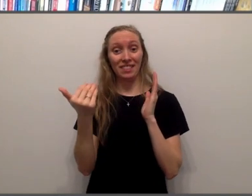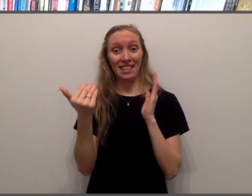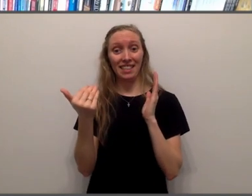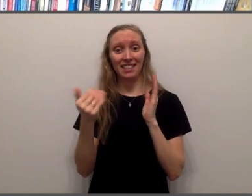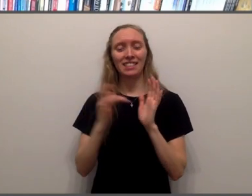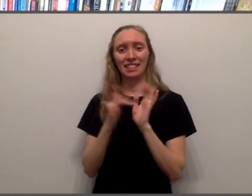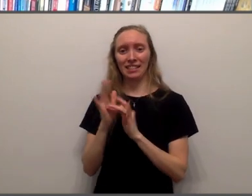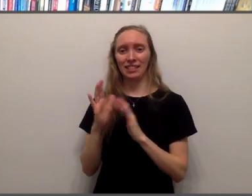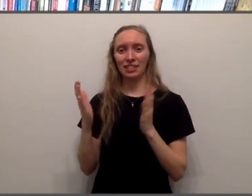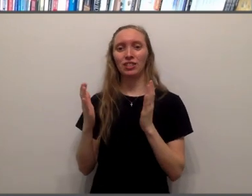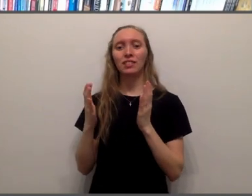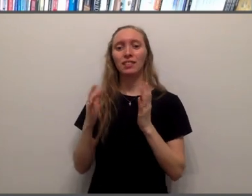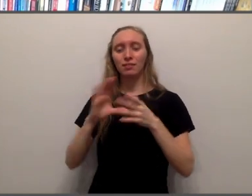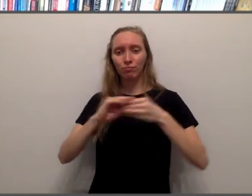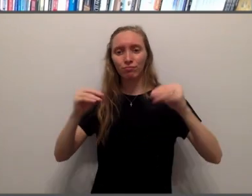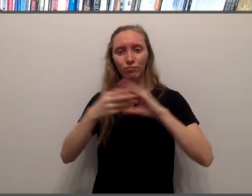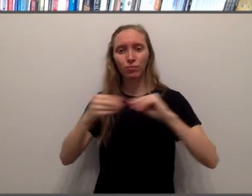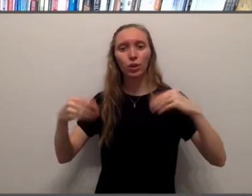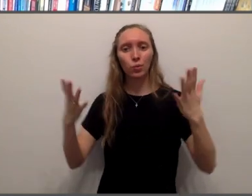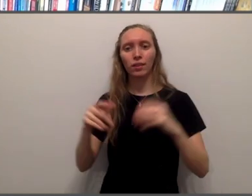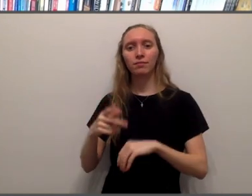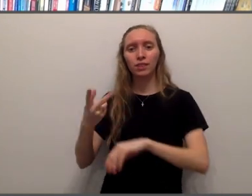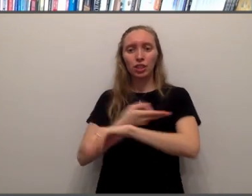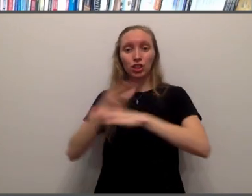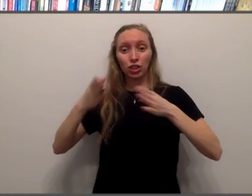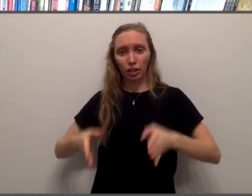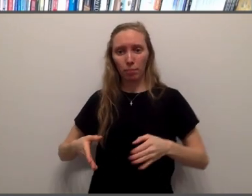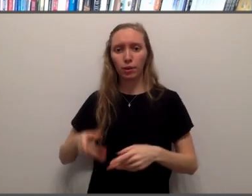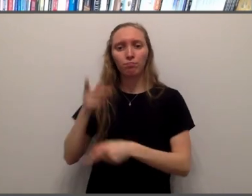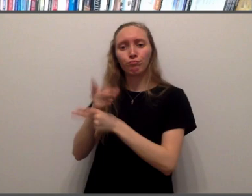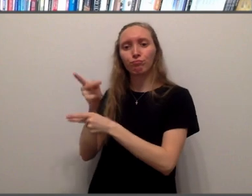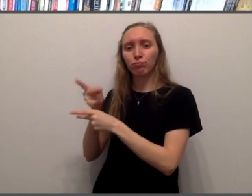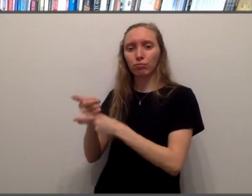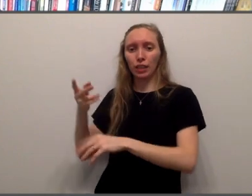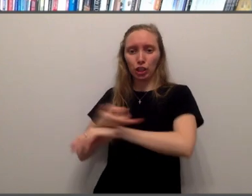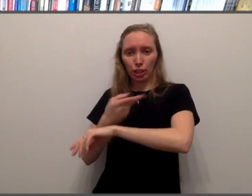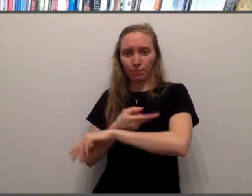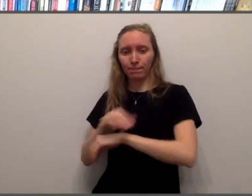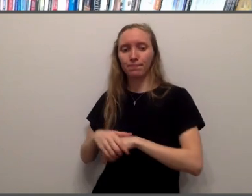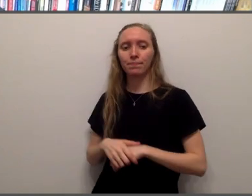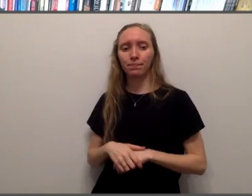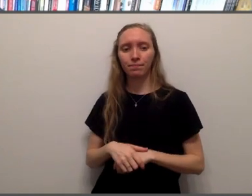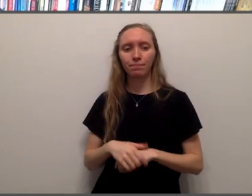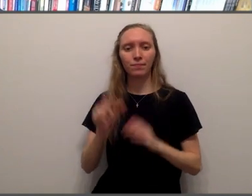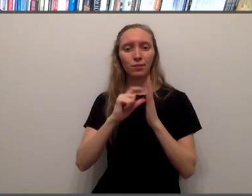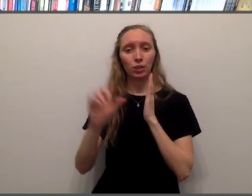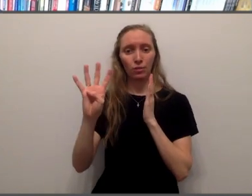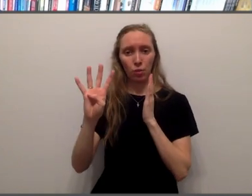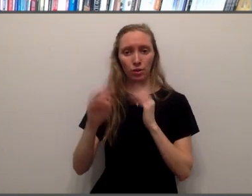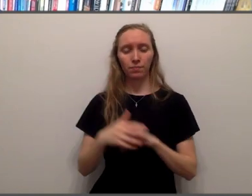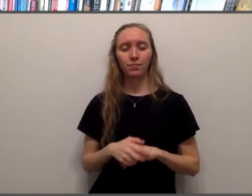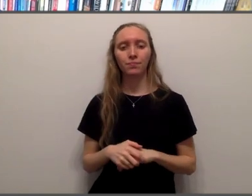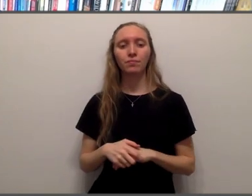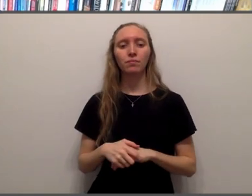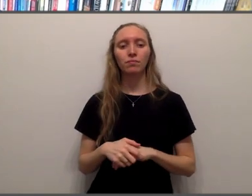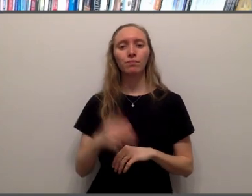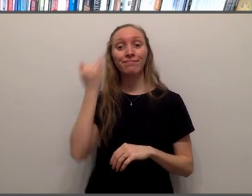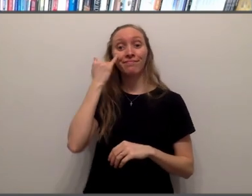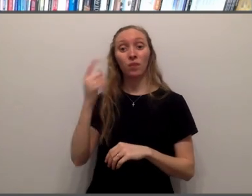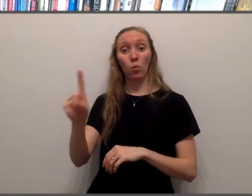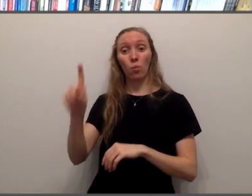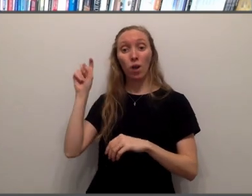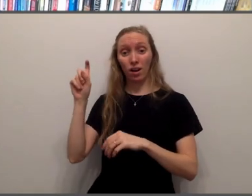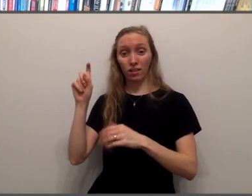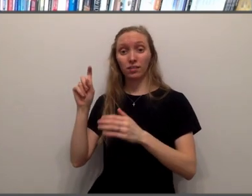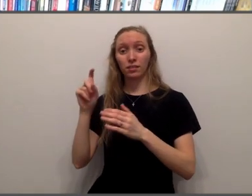after the one sheep that is missing. Here's what he says in verse 4. If a man has 100 sheep and one of them gets lost, what